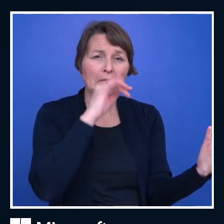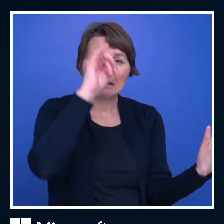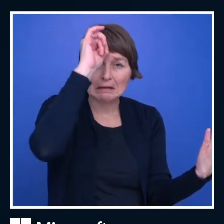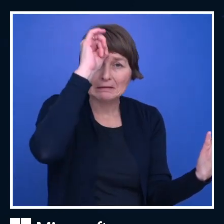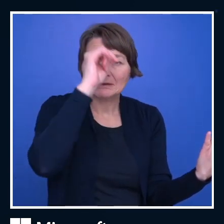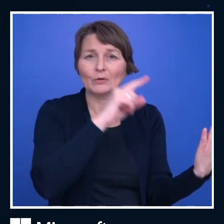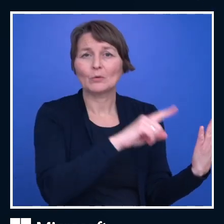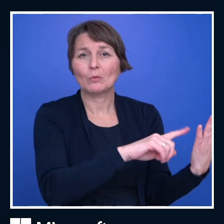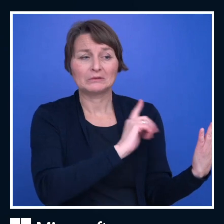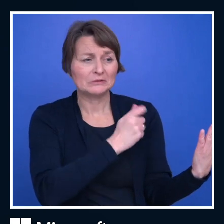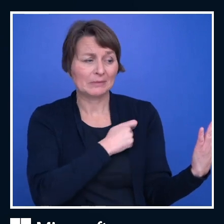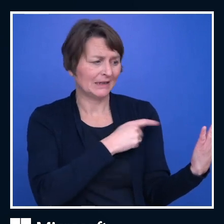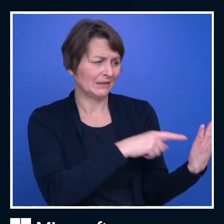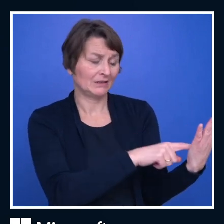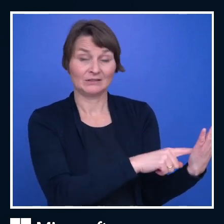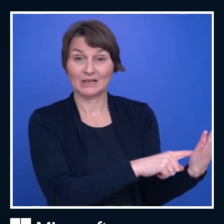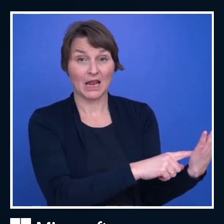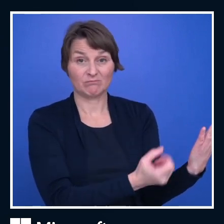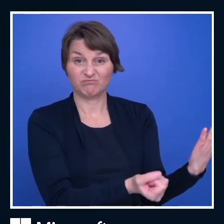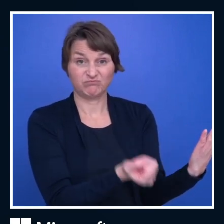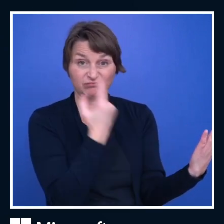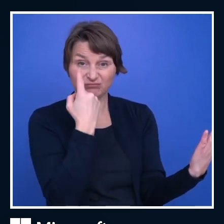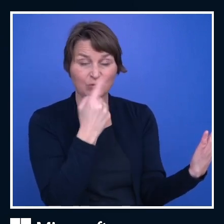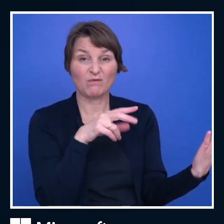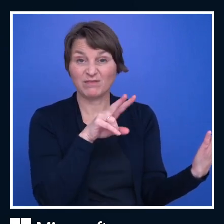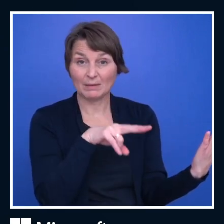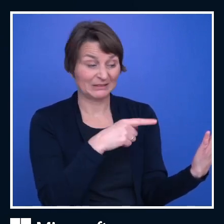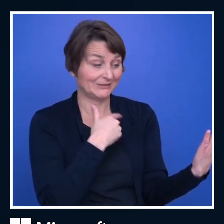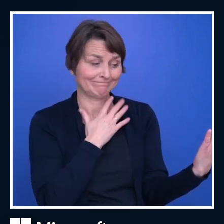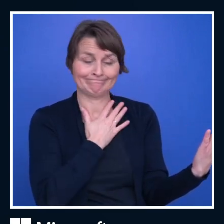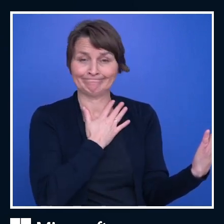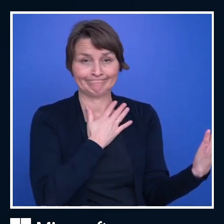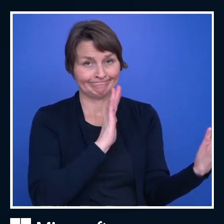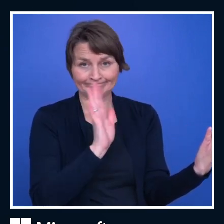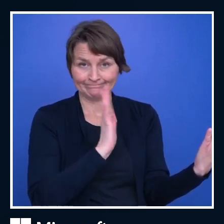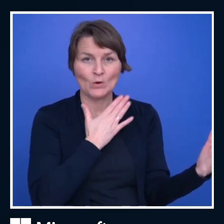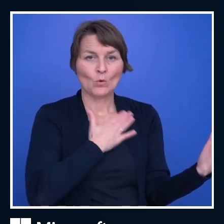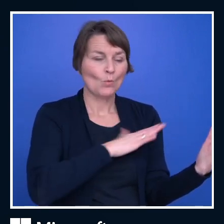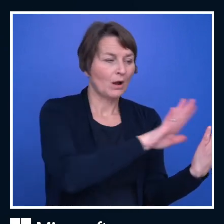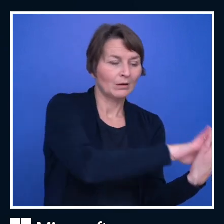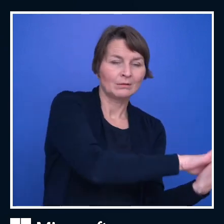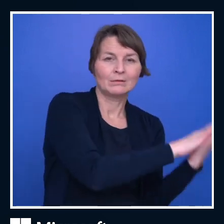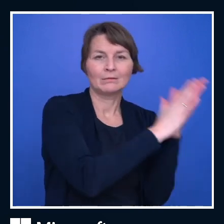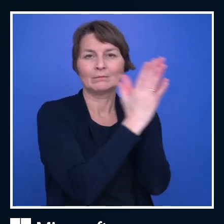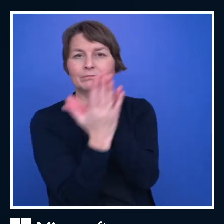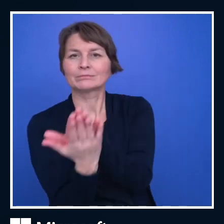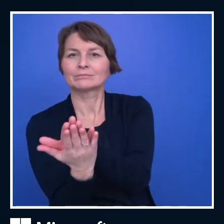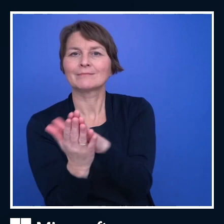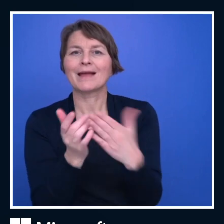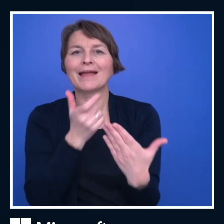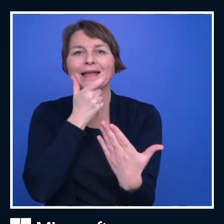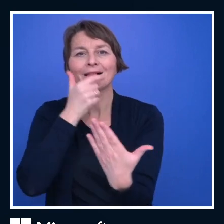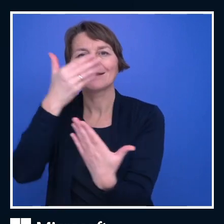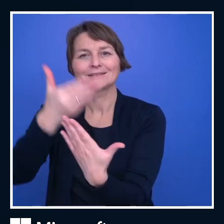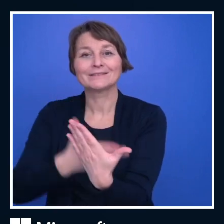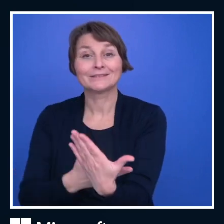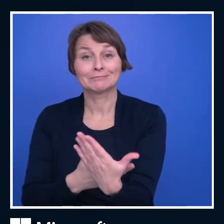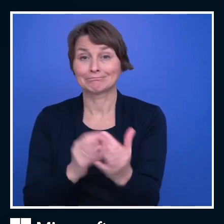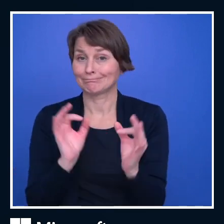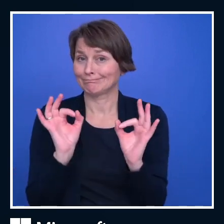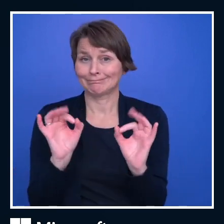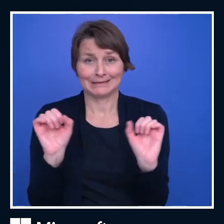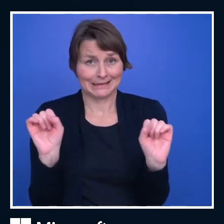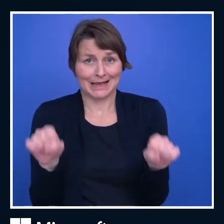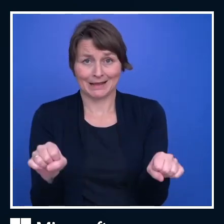Spanish and Flemish and so onwards, but you all want to convert it to English. Now, that's perfectly possible by using the